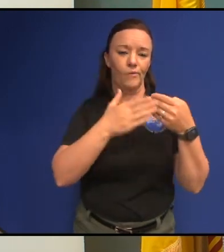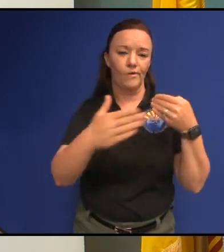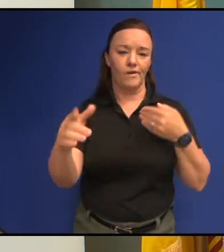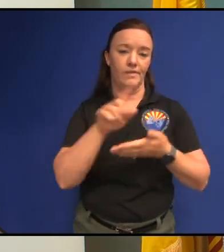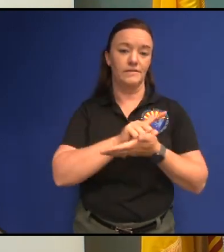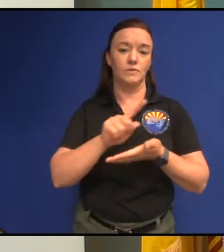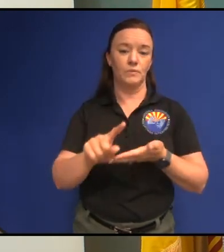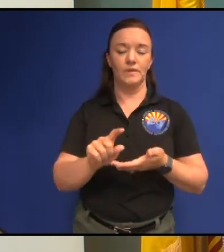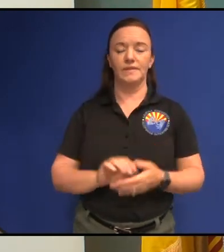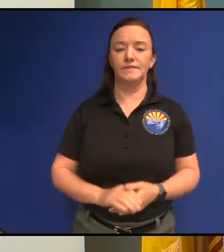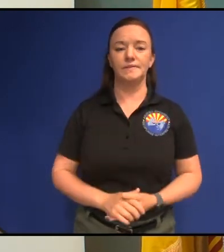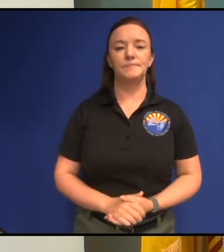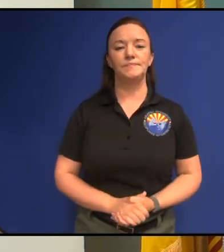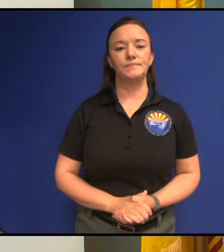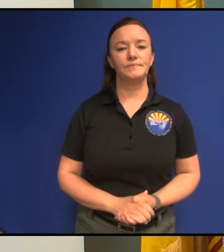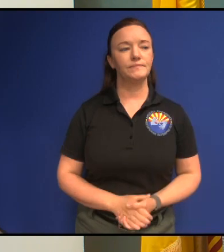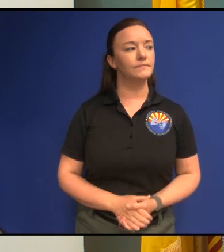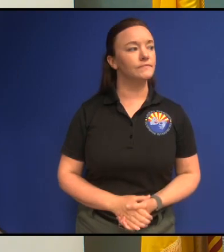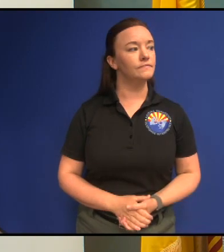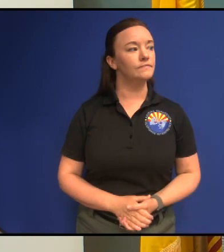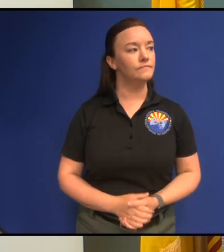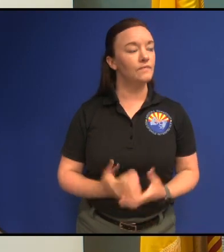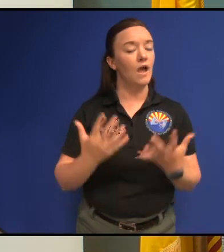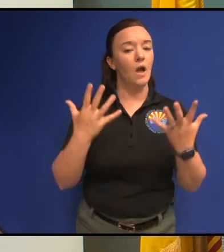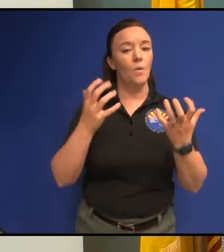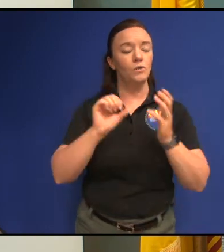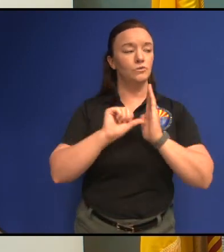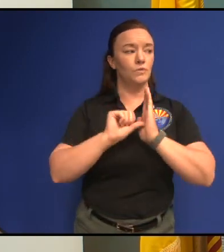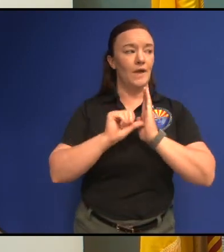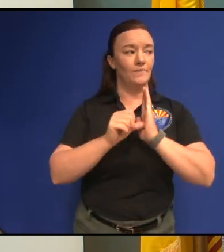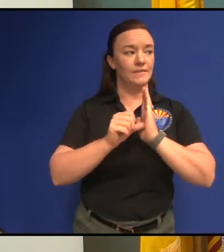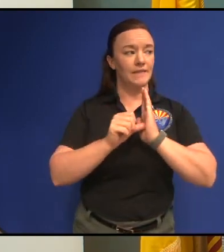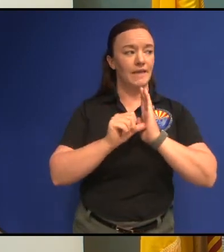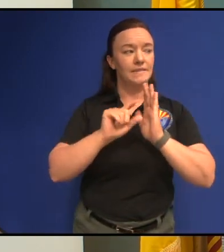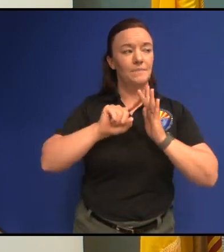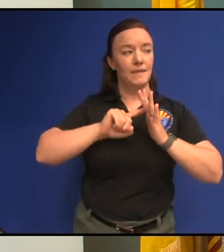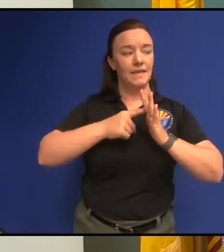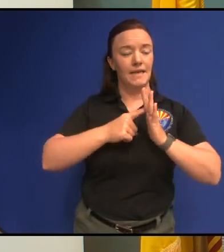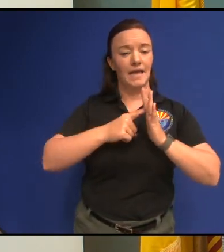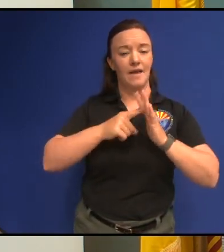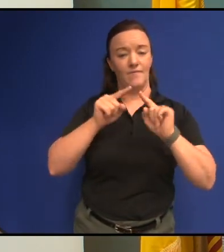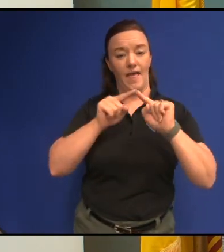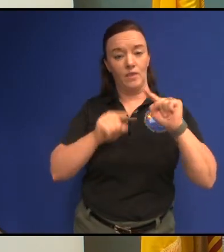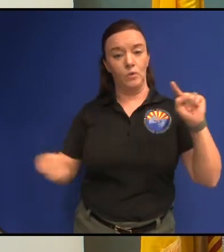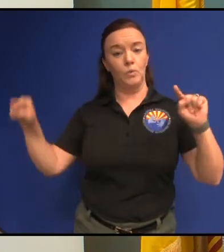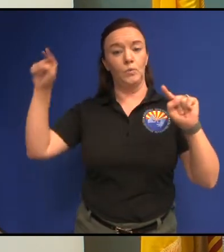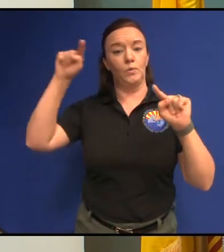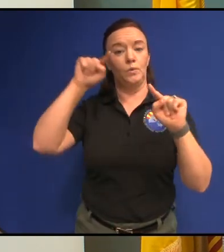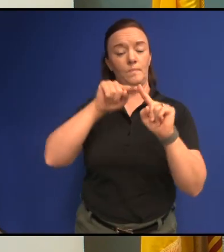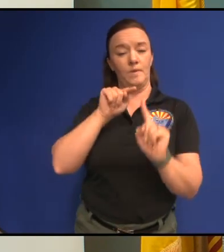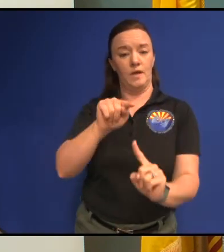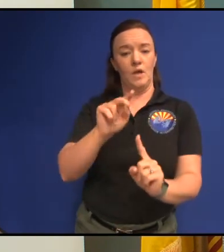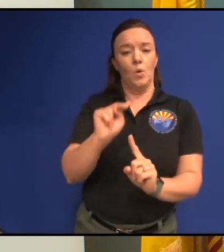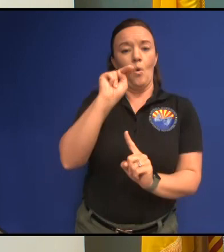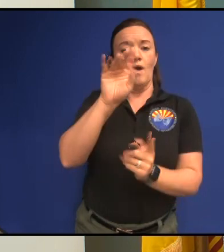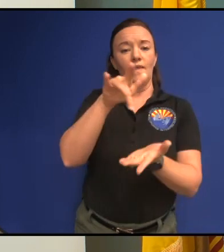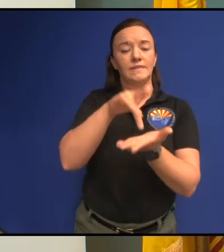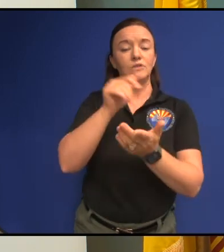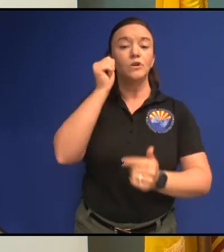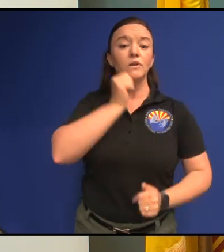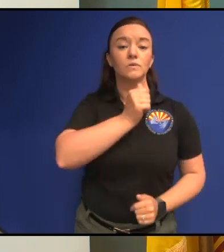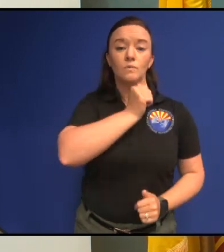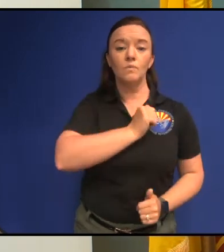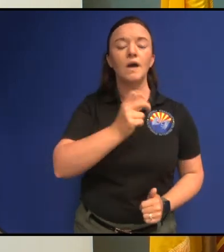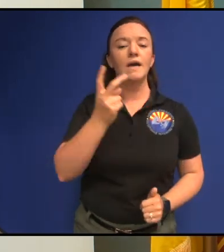week. Something I want to bring your attention to here is at the very beginning of the loop here in north central Arizona, you see